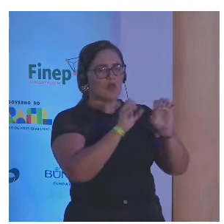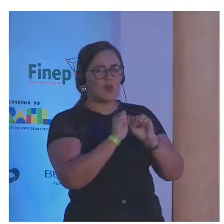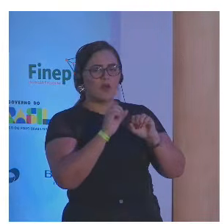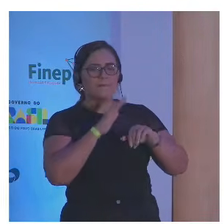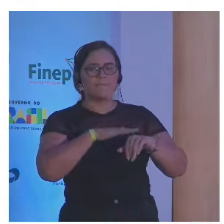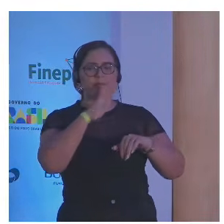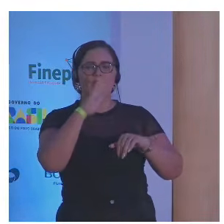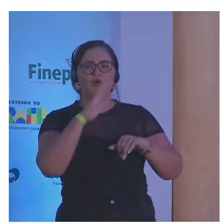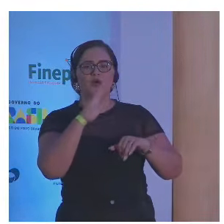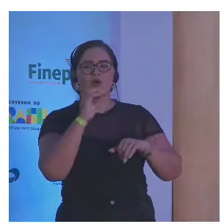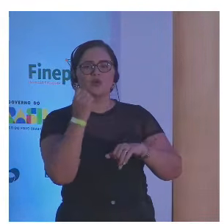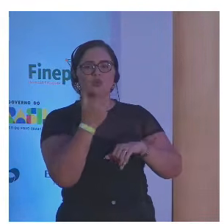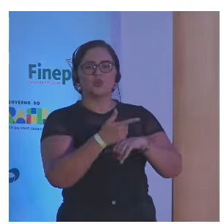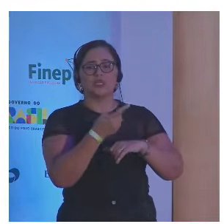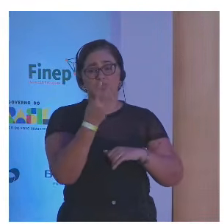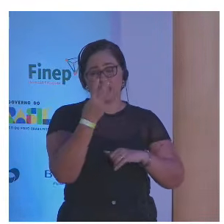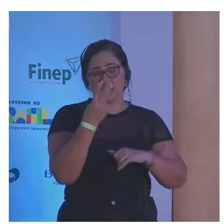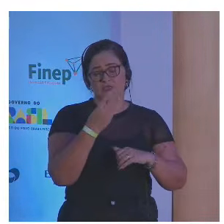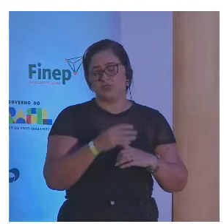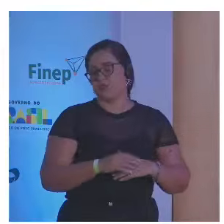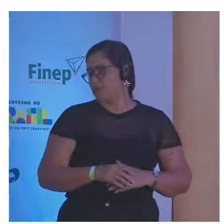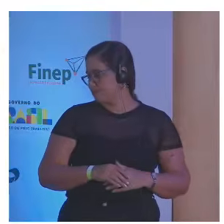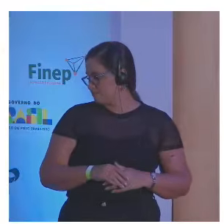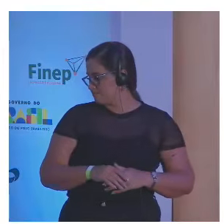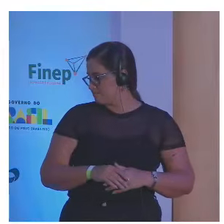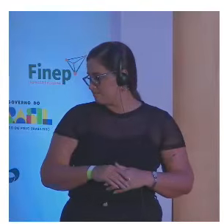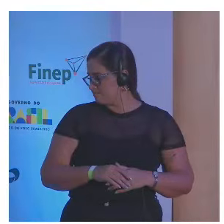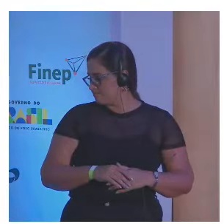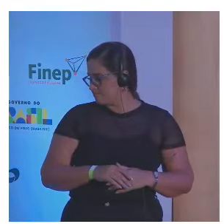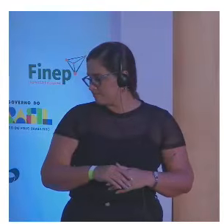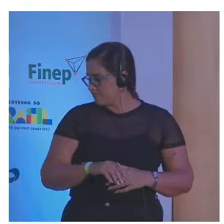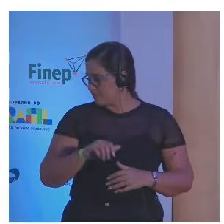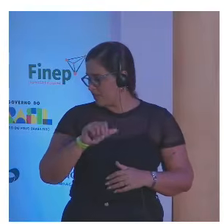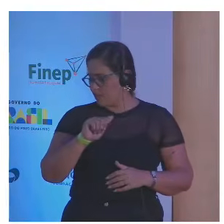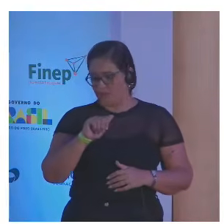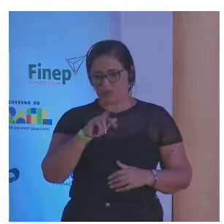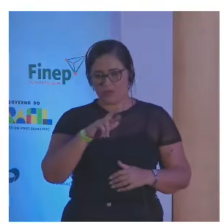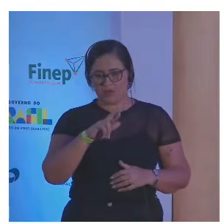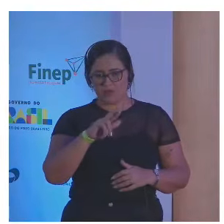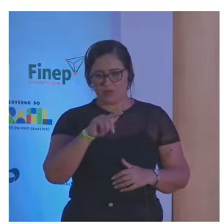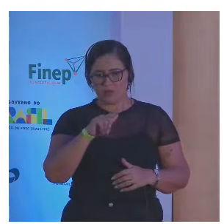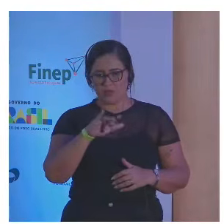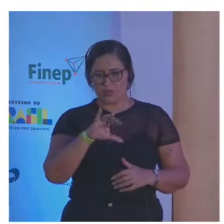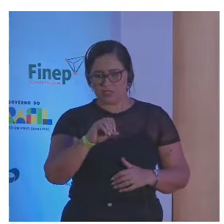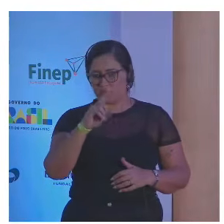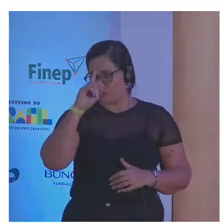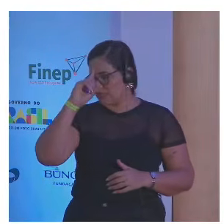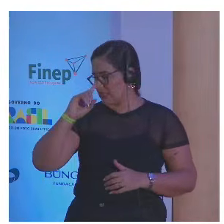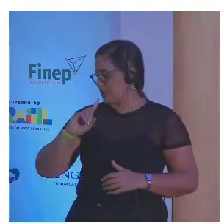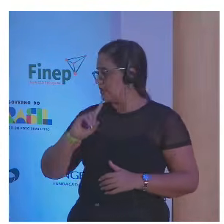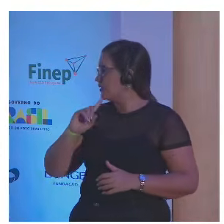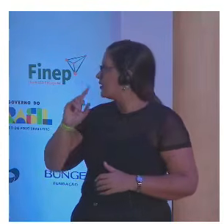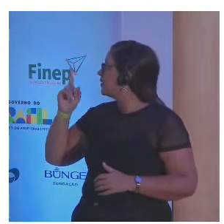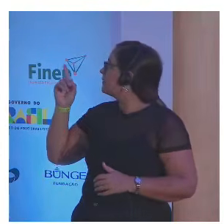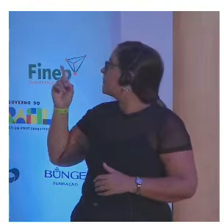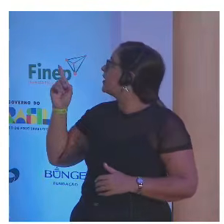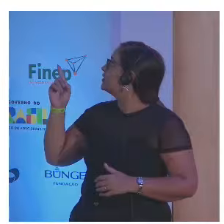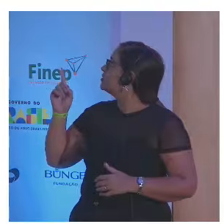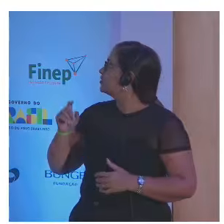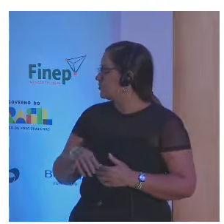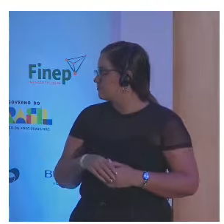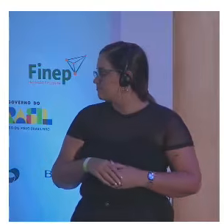what a happy reef looks like. And by the way, the picture is of Acropora palmata. I first